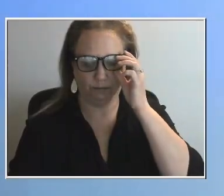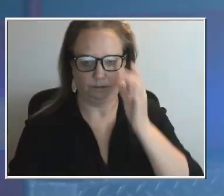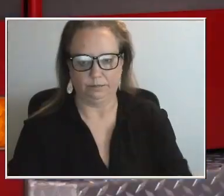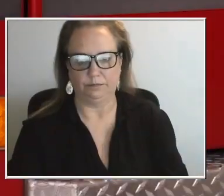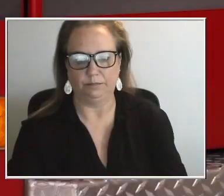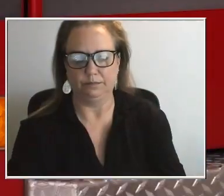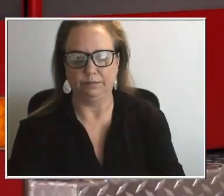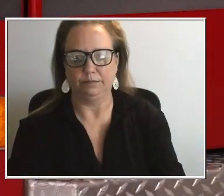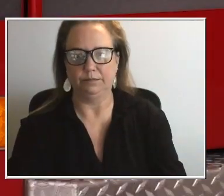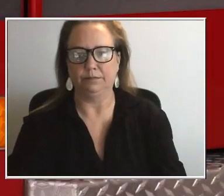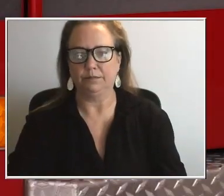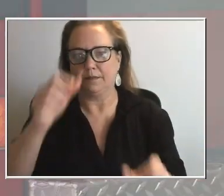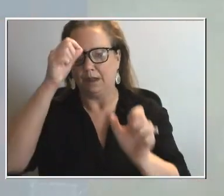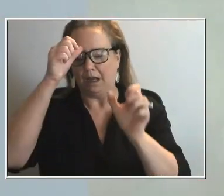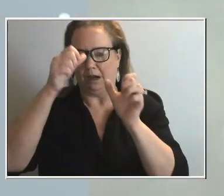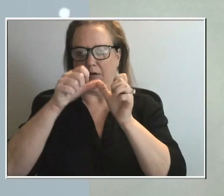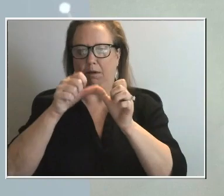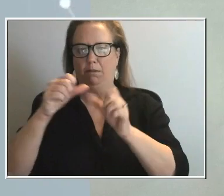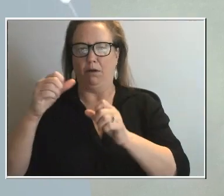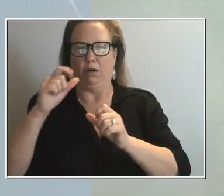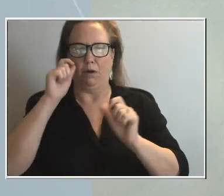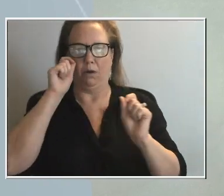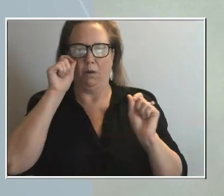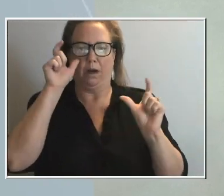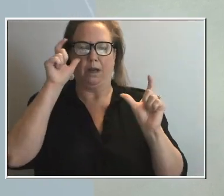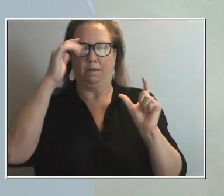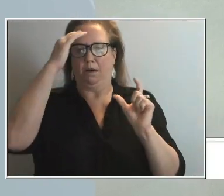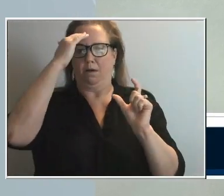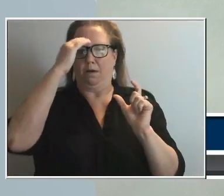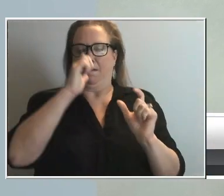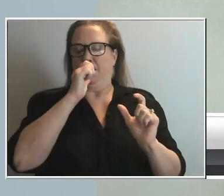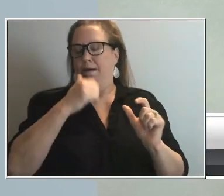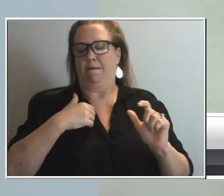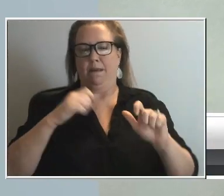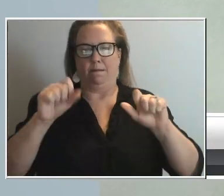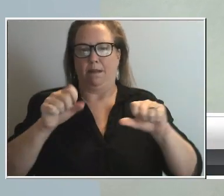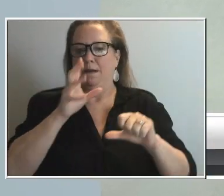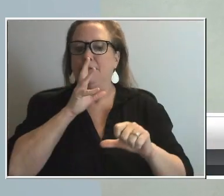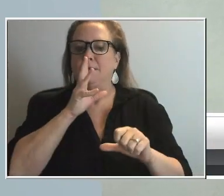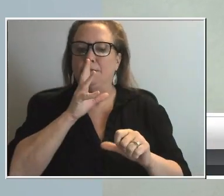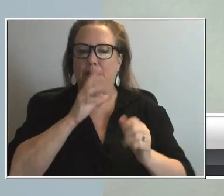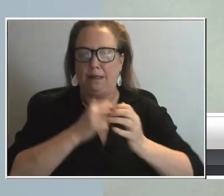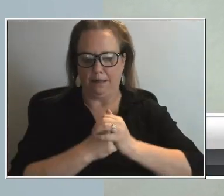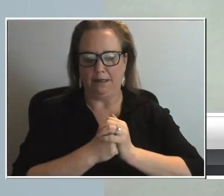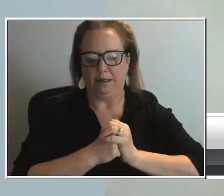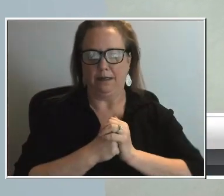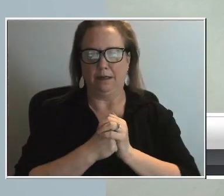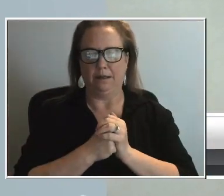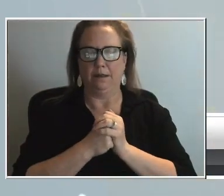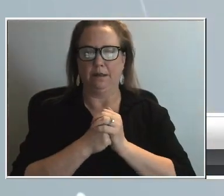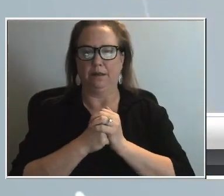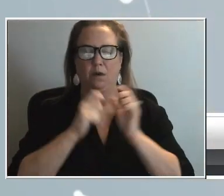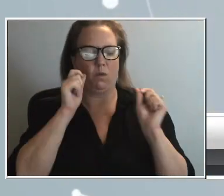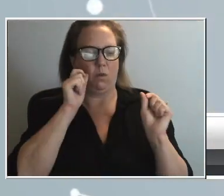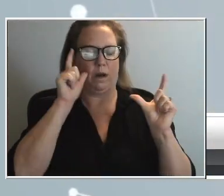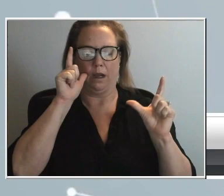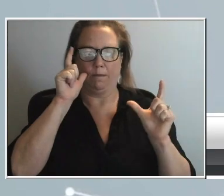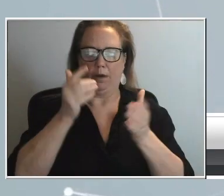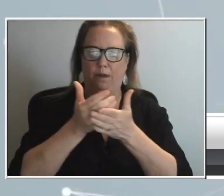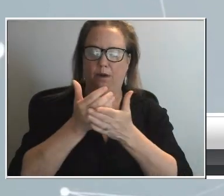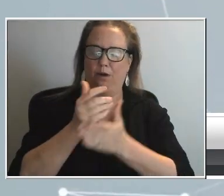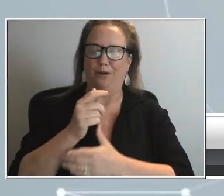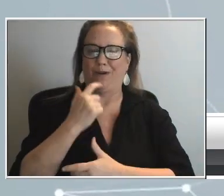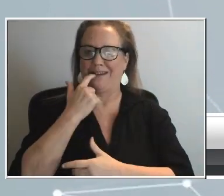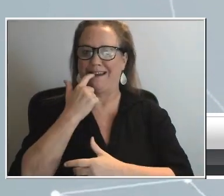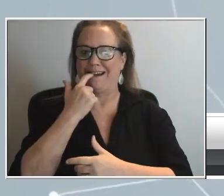I remember getting rolled back and then waking up knowing that I would not have the ability to speak. Waking up with a new tongue. Today, we learn